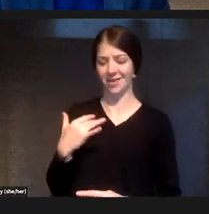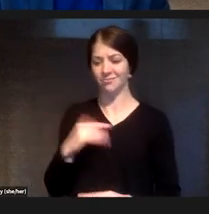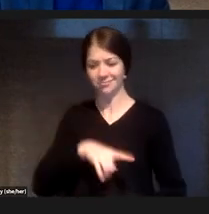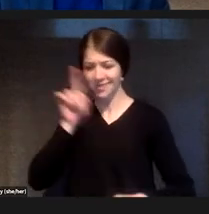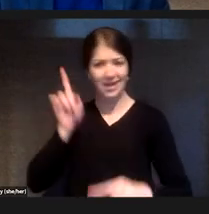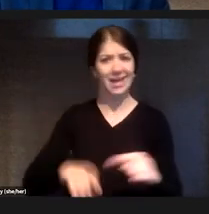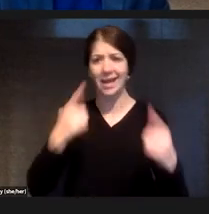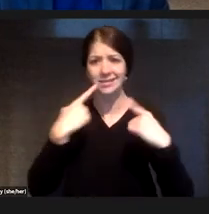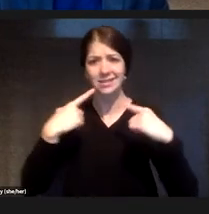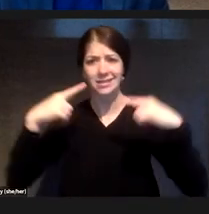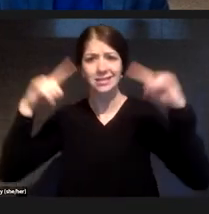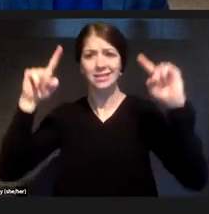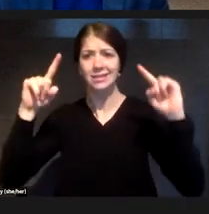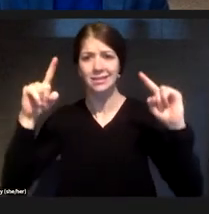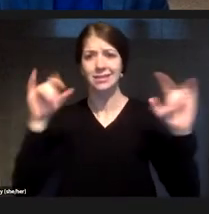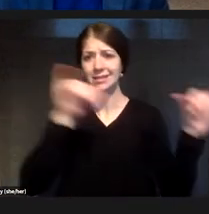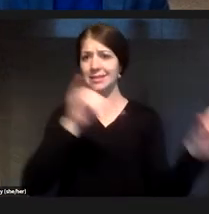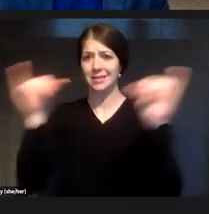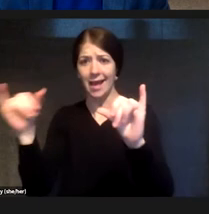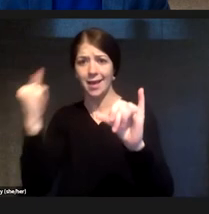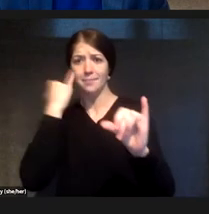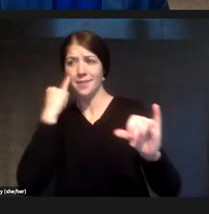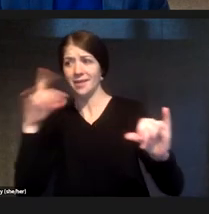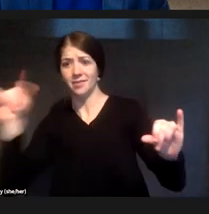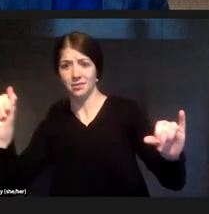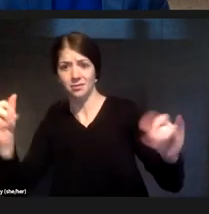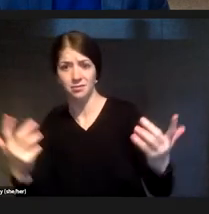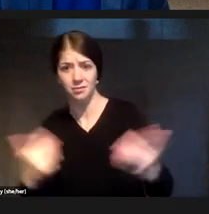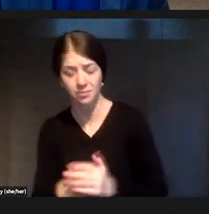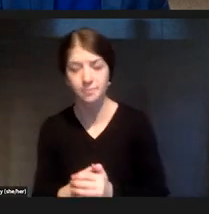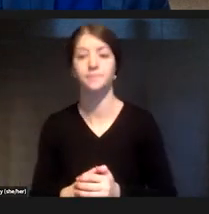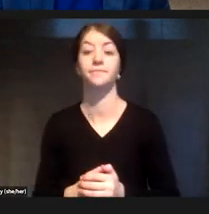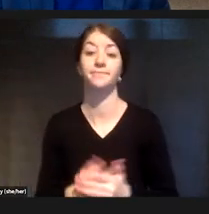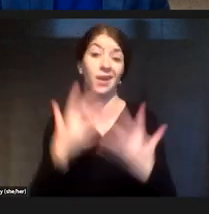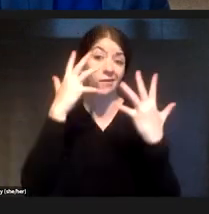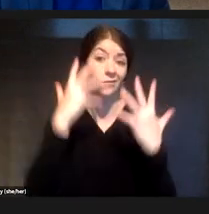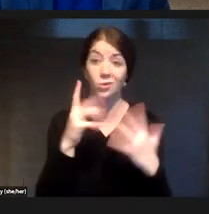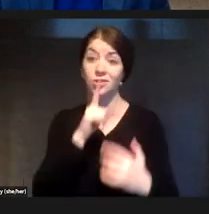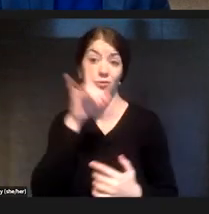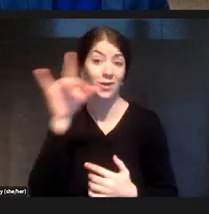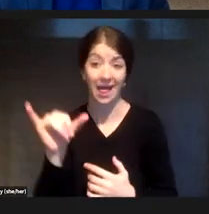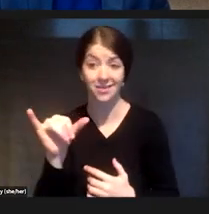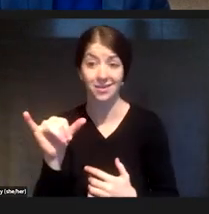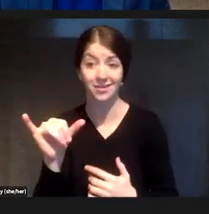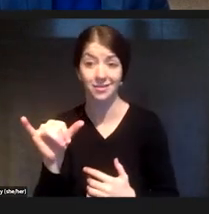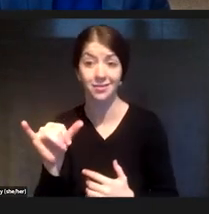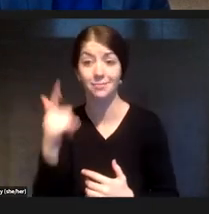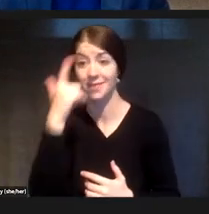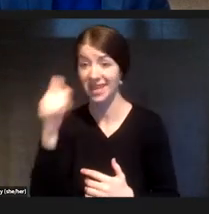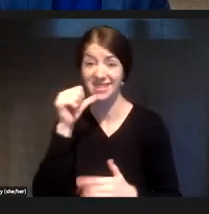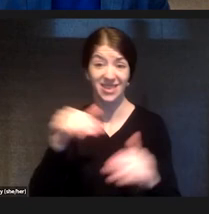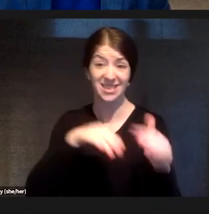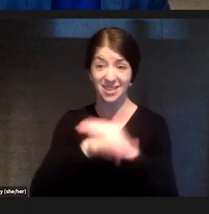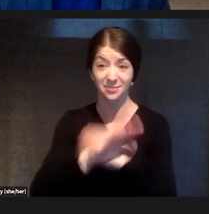to accomplish as much. And unfortunately, the reality of our space is that because of the inaccessibility of our